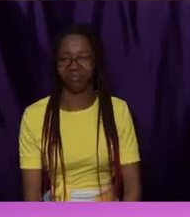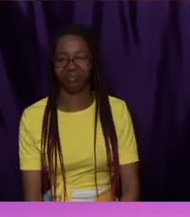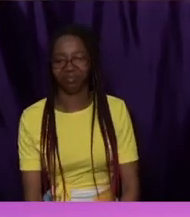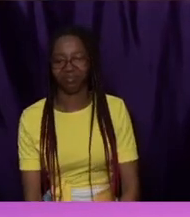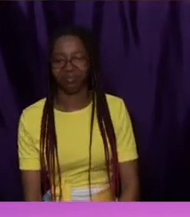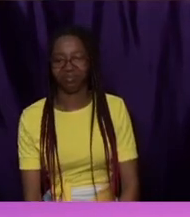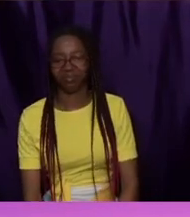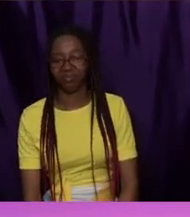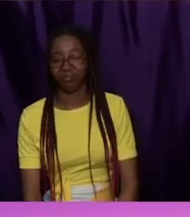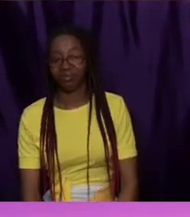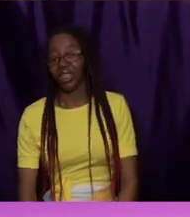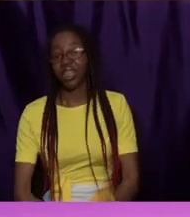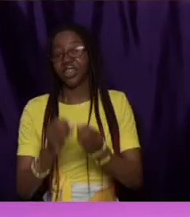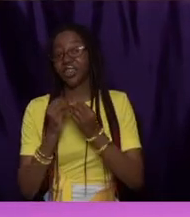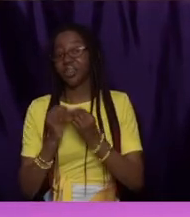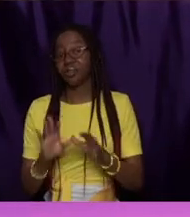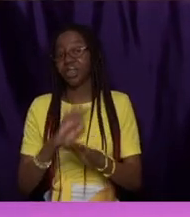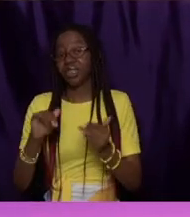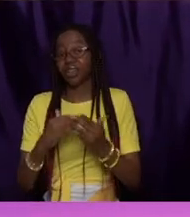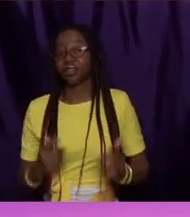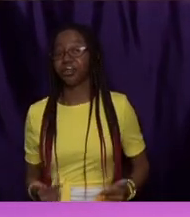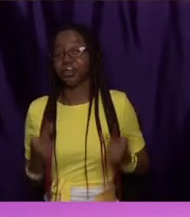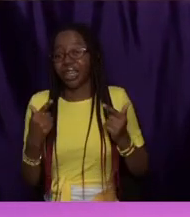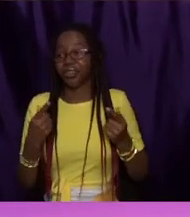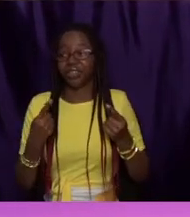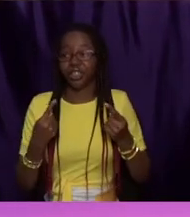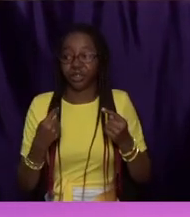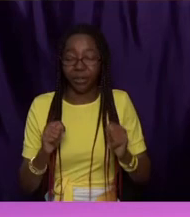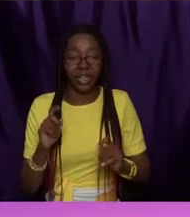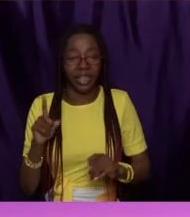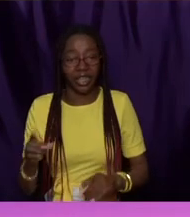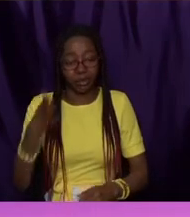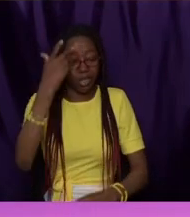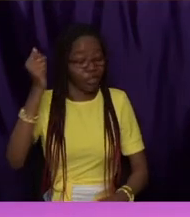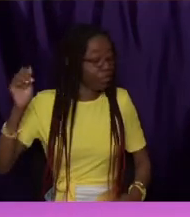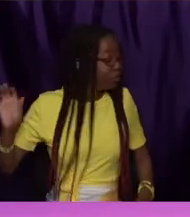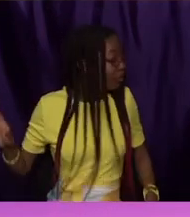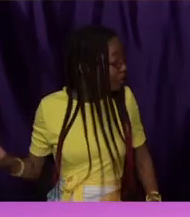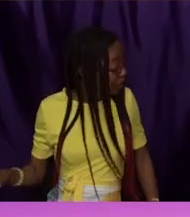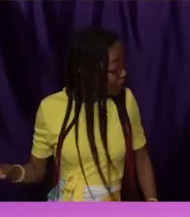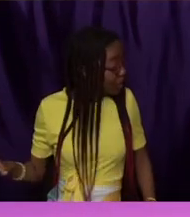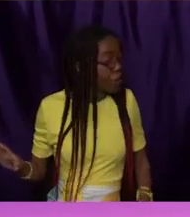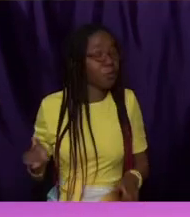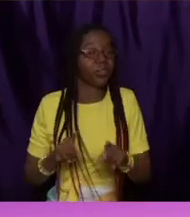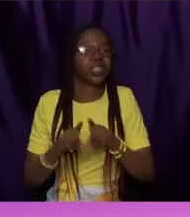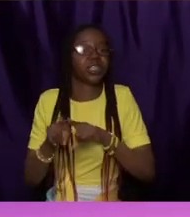And you spend all of your married life trying to get him to forget where the socks